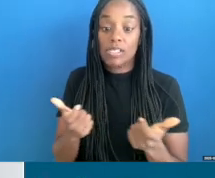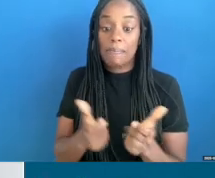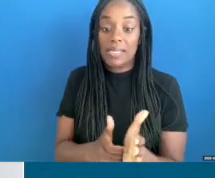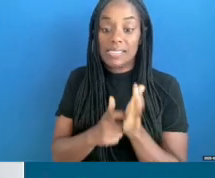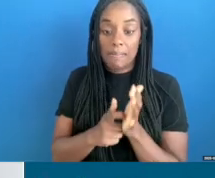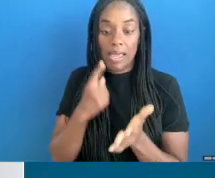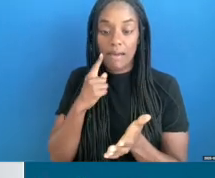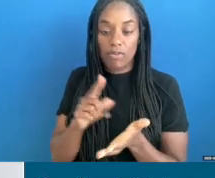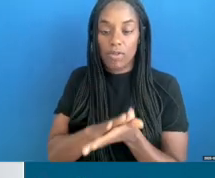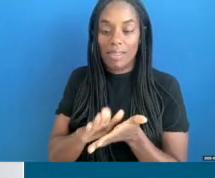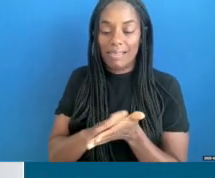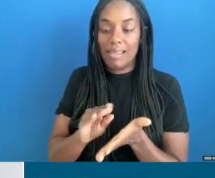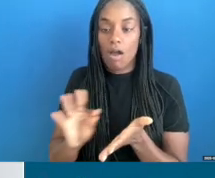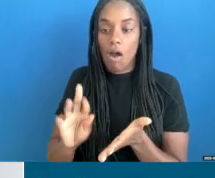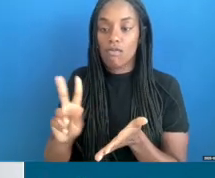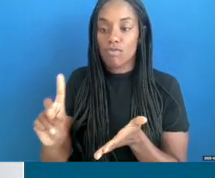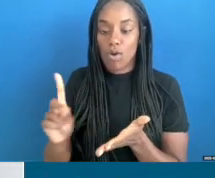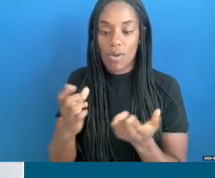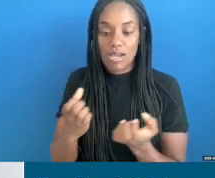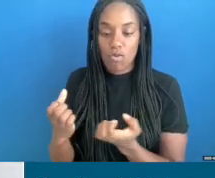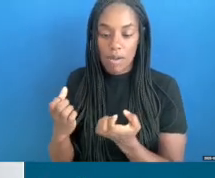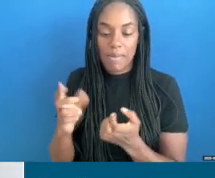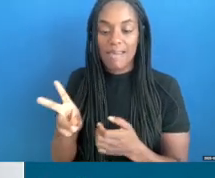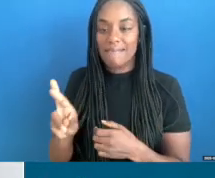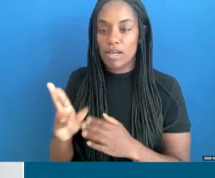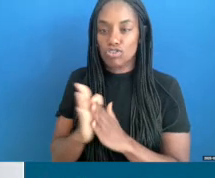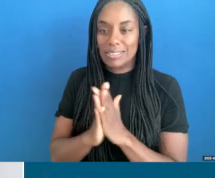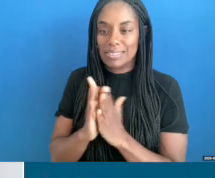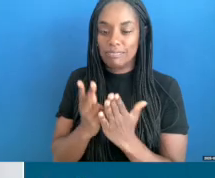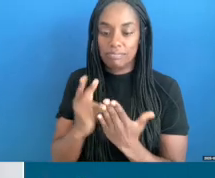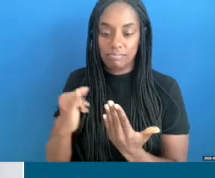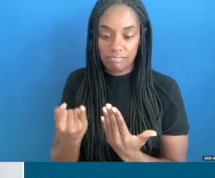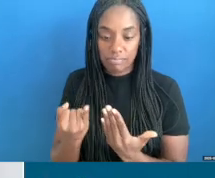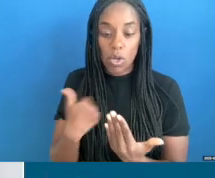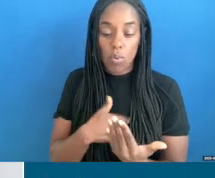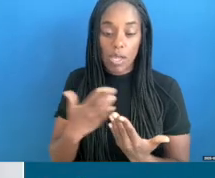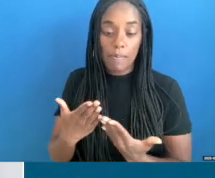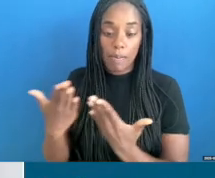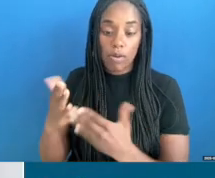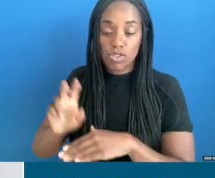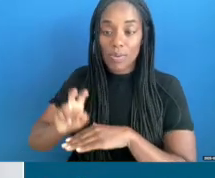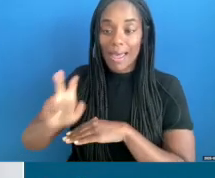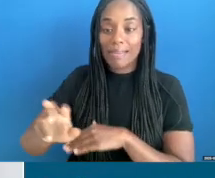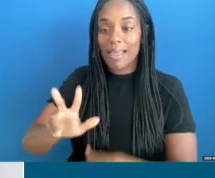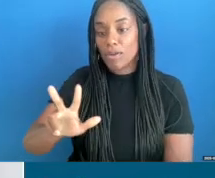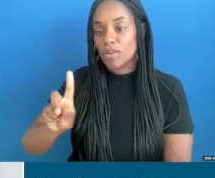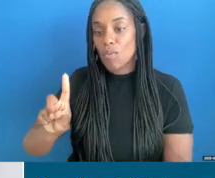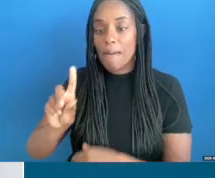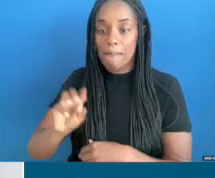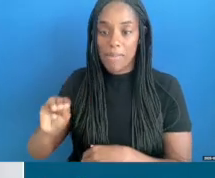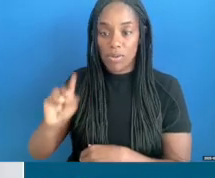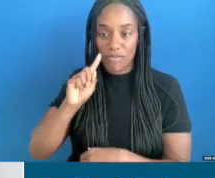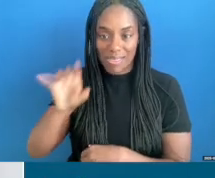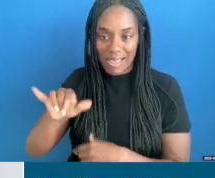Equipment Voucher Incentive Project, so we propose to allocate $31 million to that project